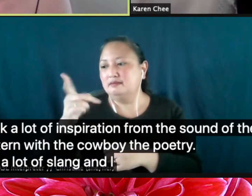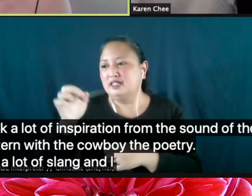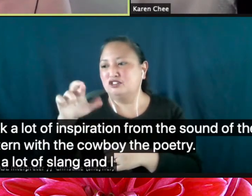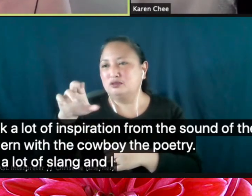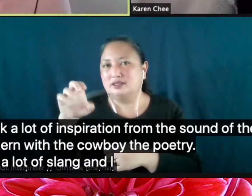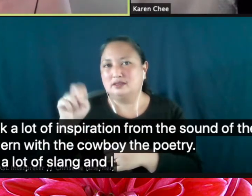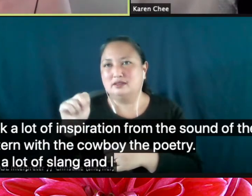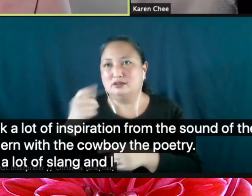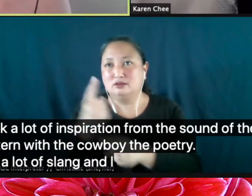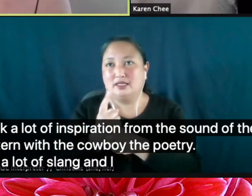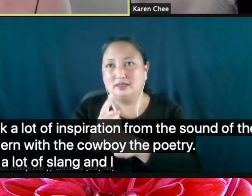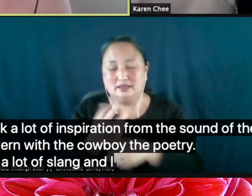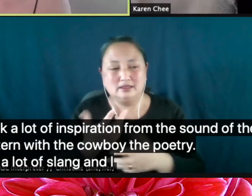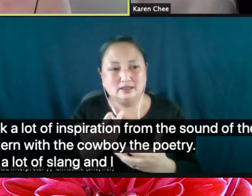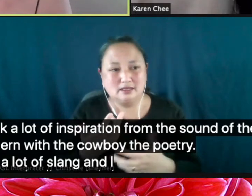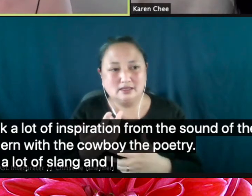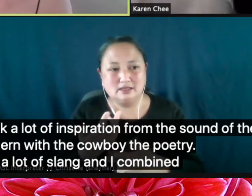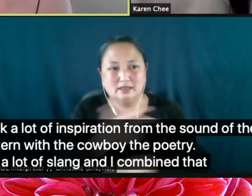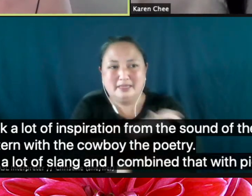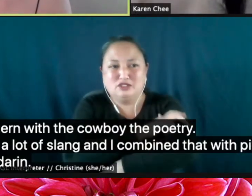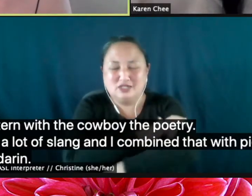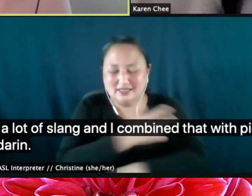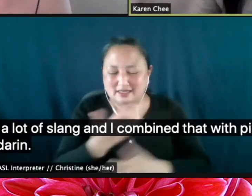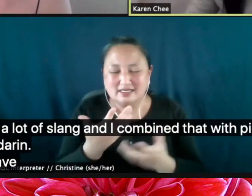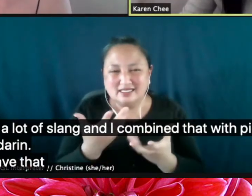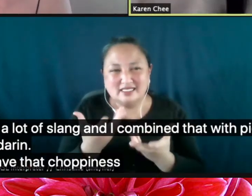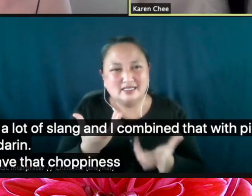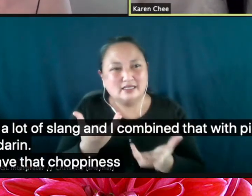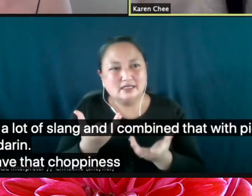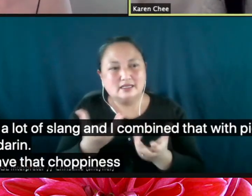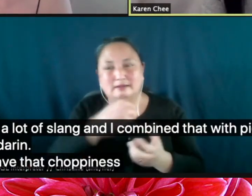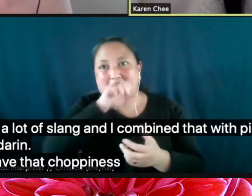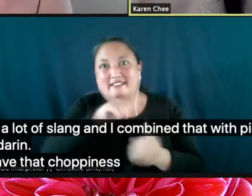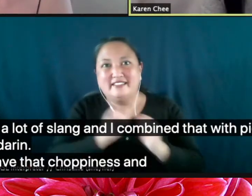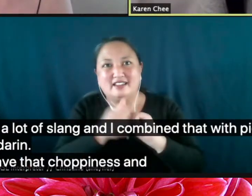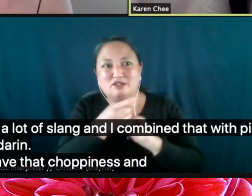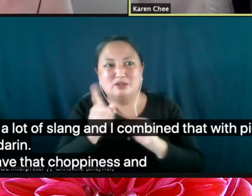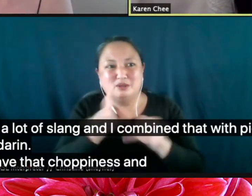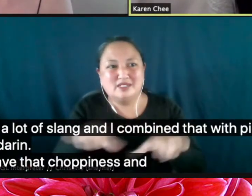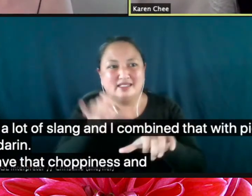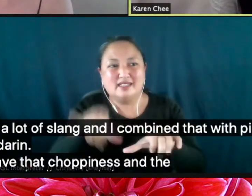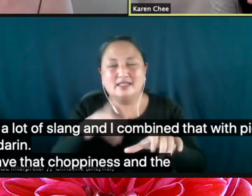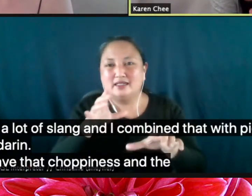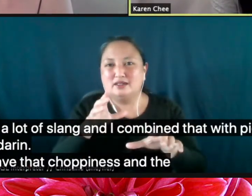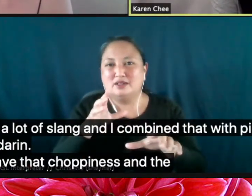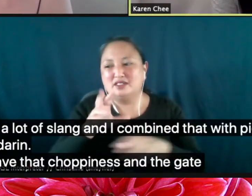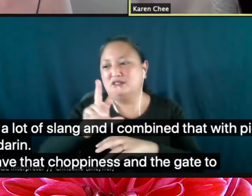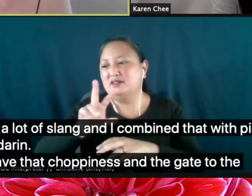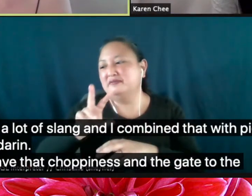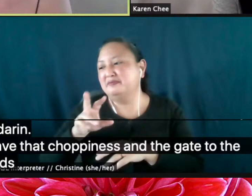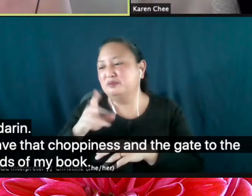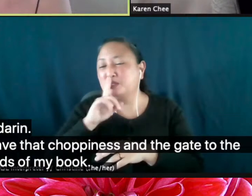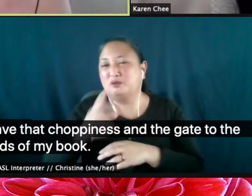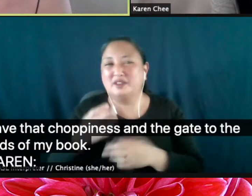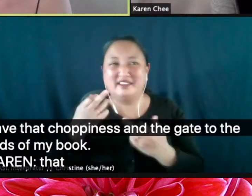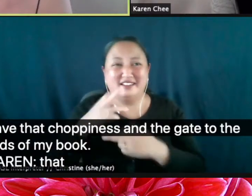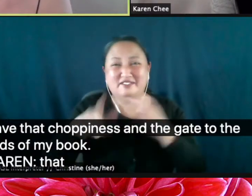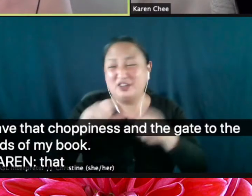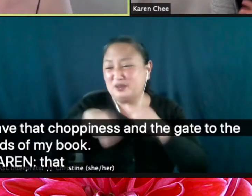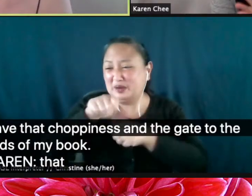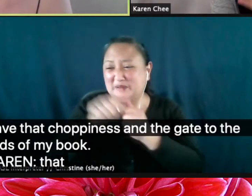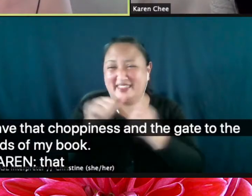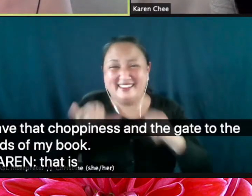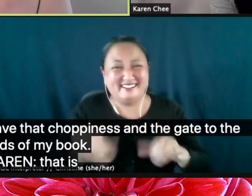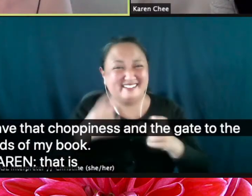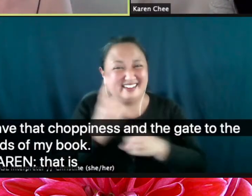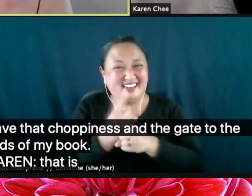the sounds in my book. That's amazing. I love the way you just said that you like to fuck around in that. That's really cool. And